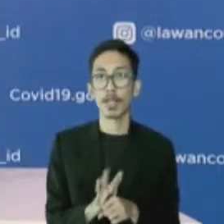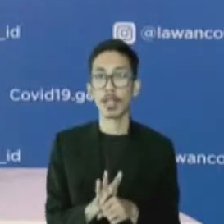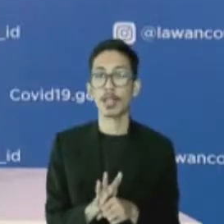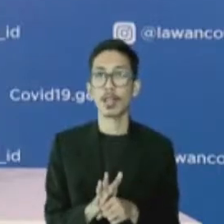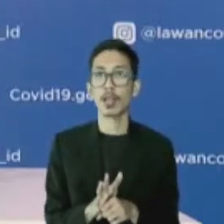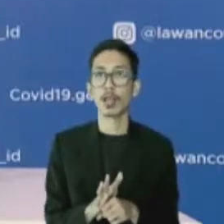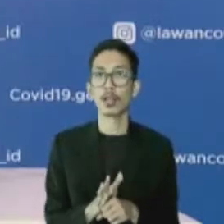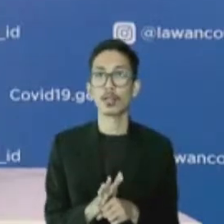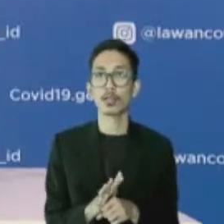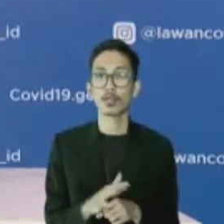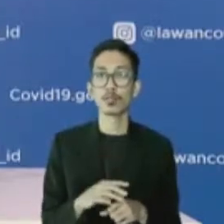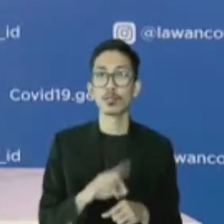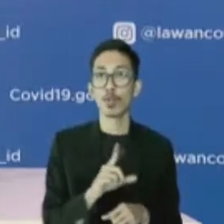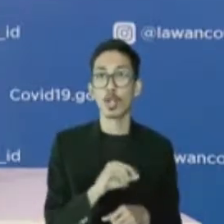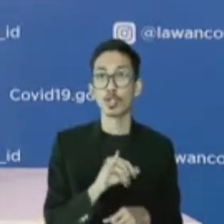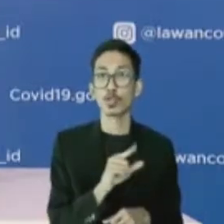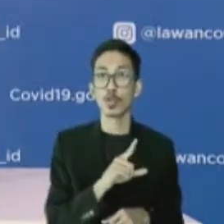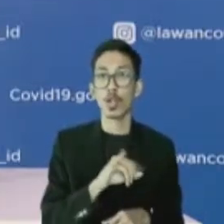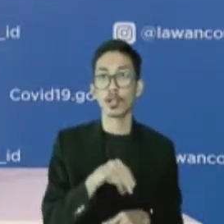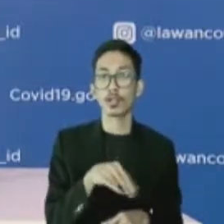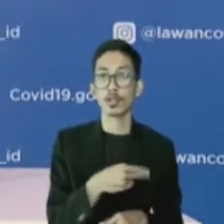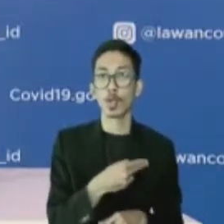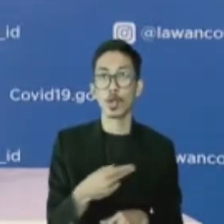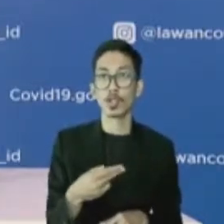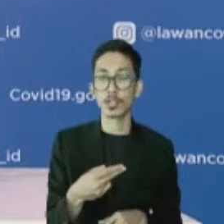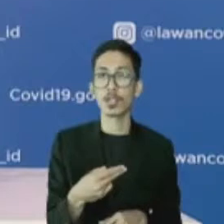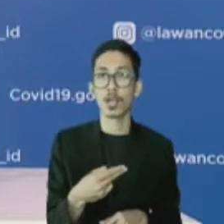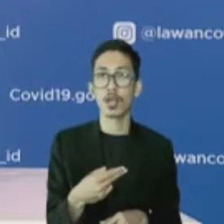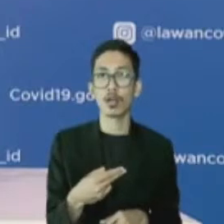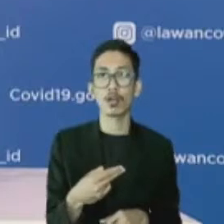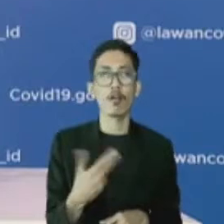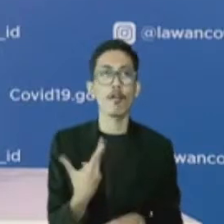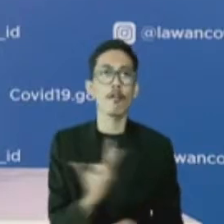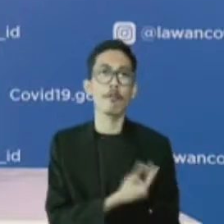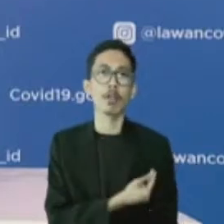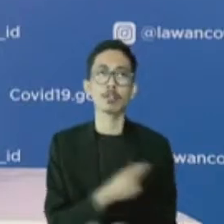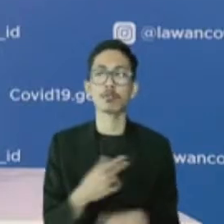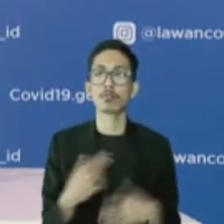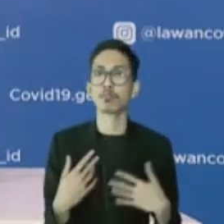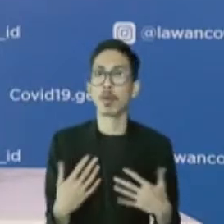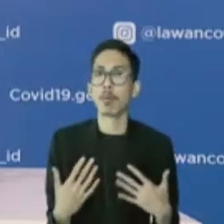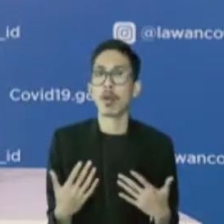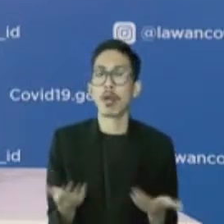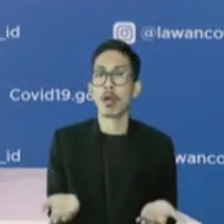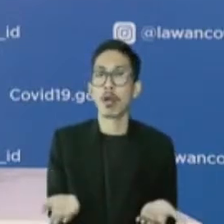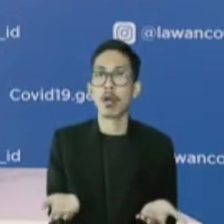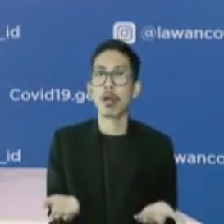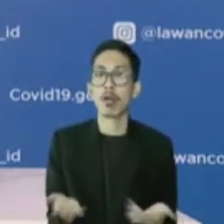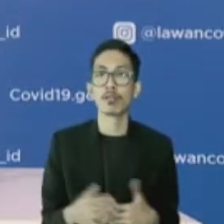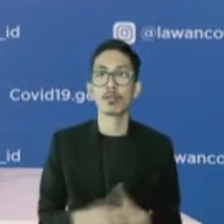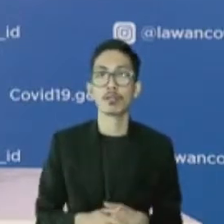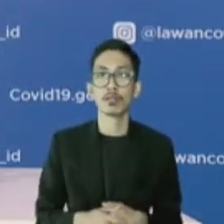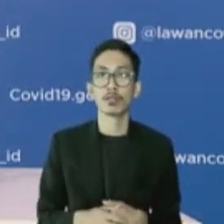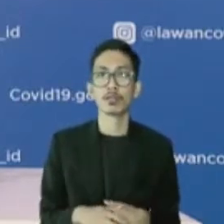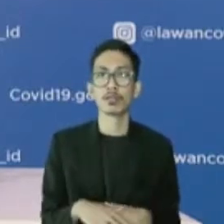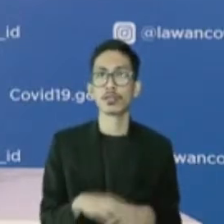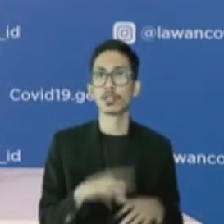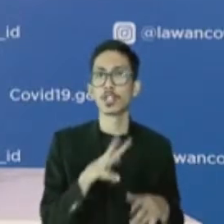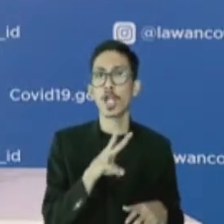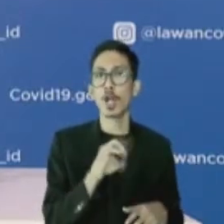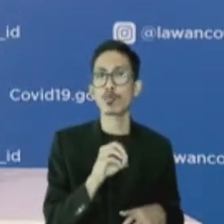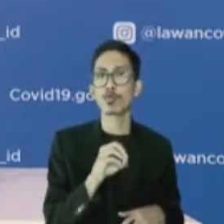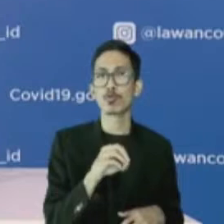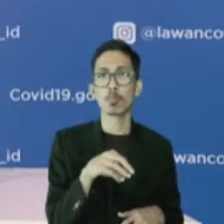since mid-July in Indonesia. However, vaccination rates remain low overall, with less than 30% of the